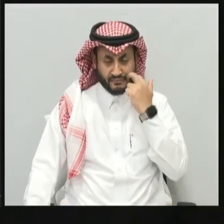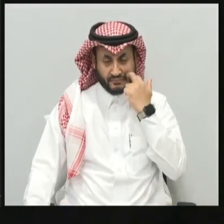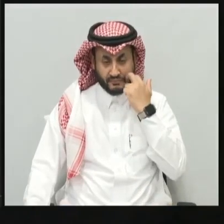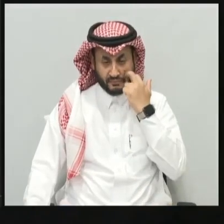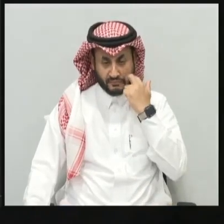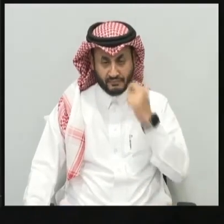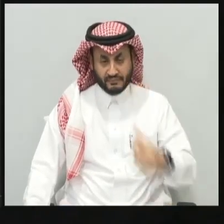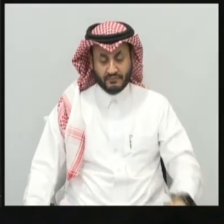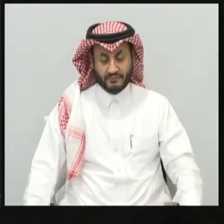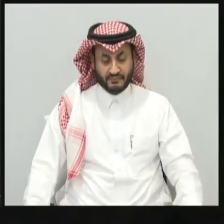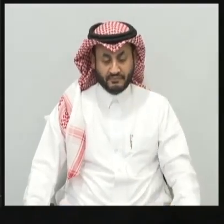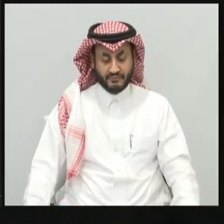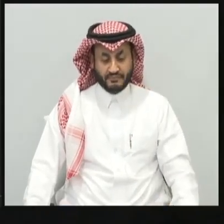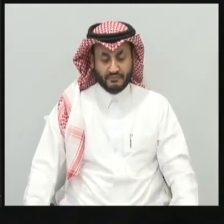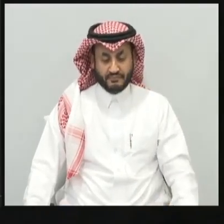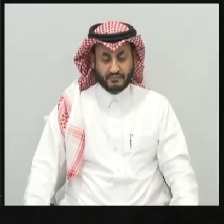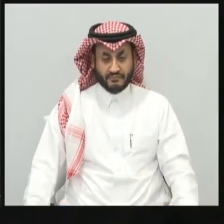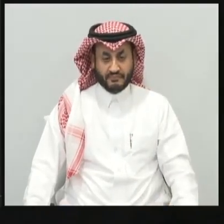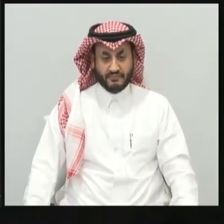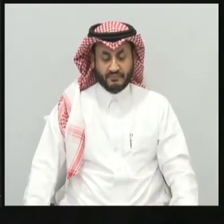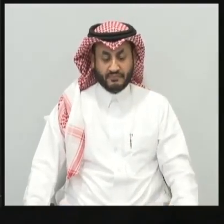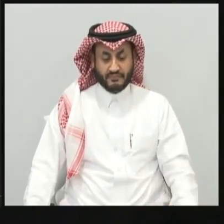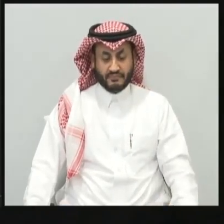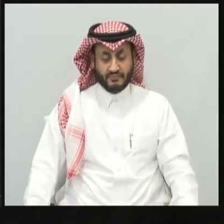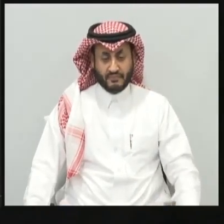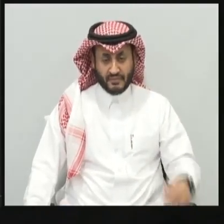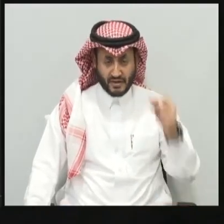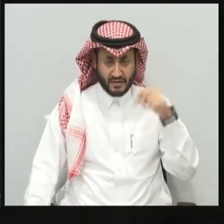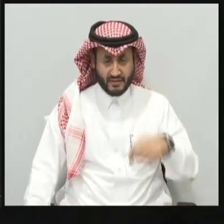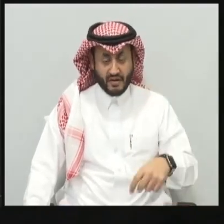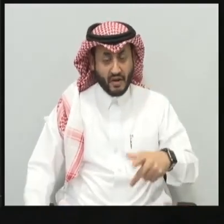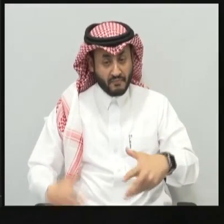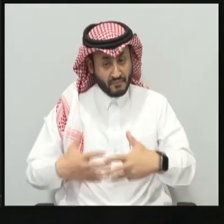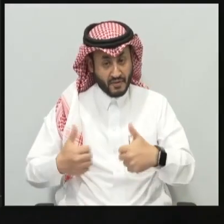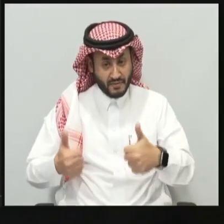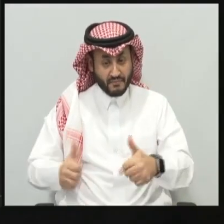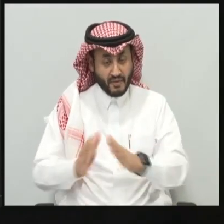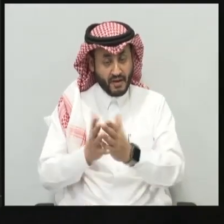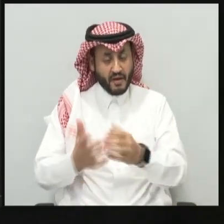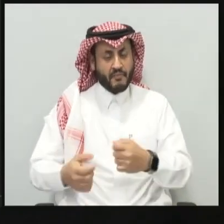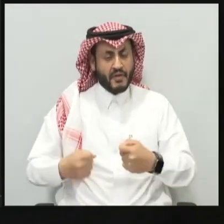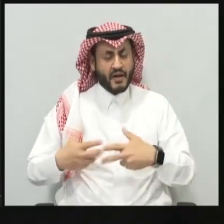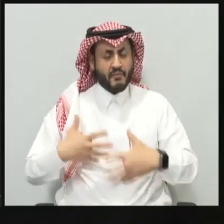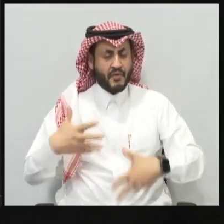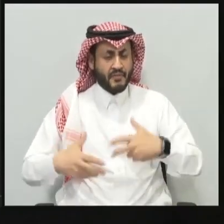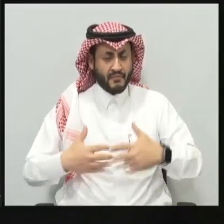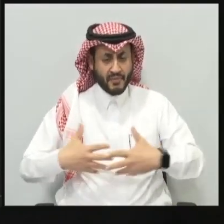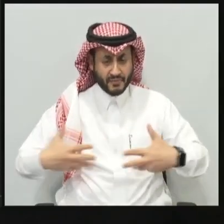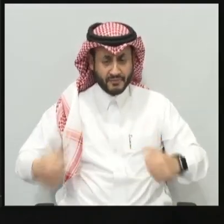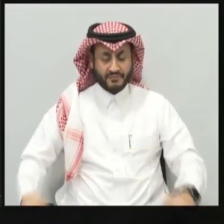at school. So we are promised to see a very interesting text and also to do an